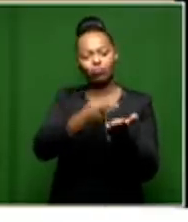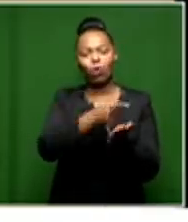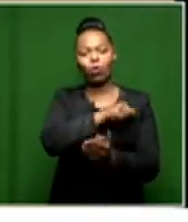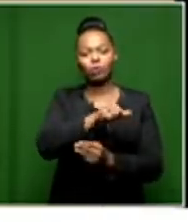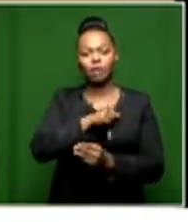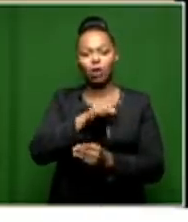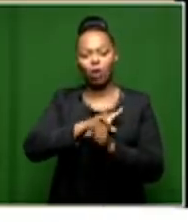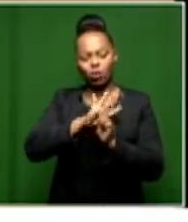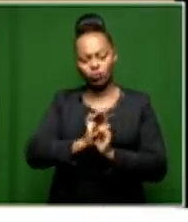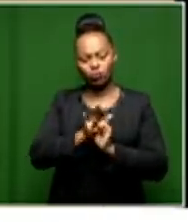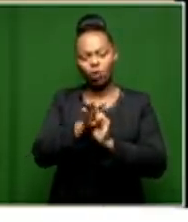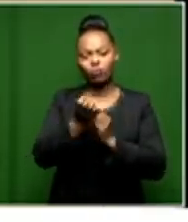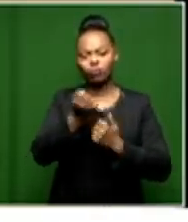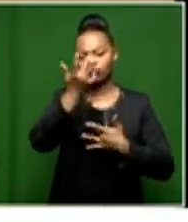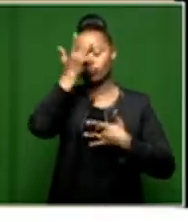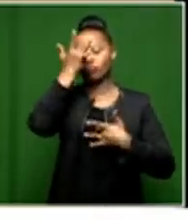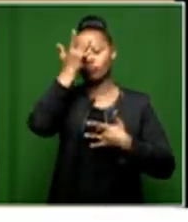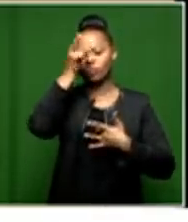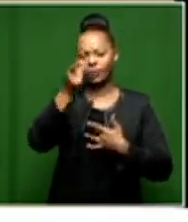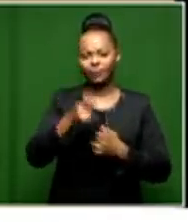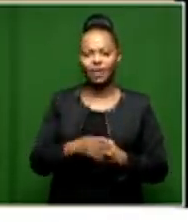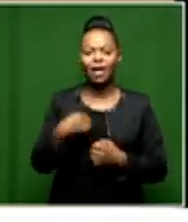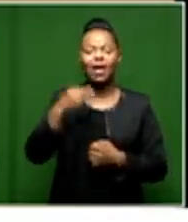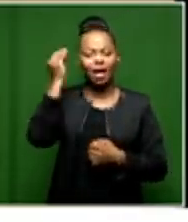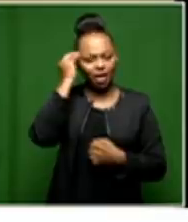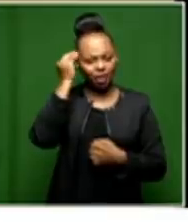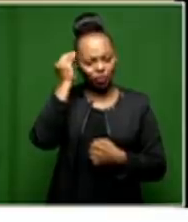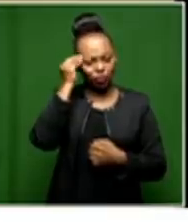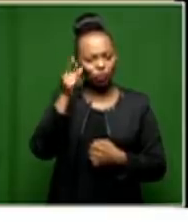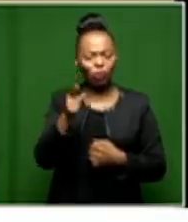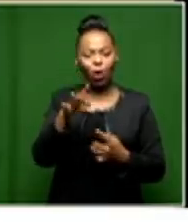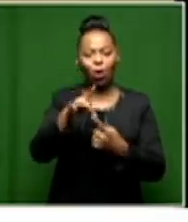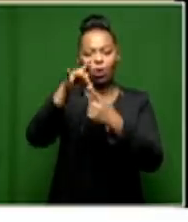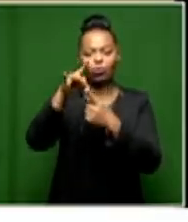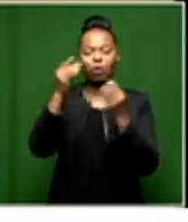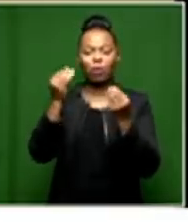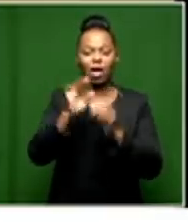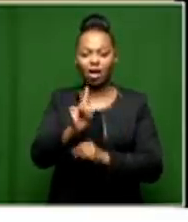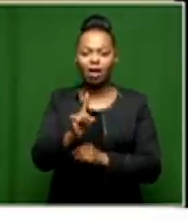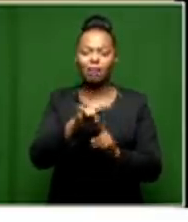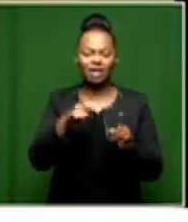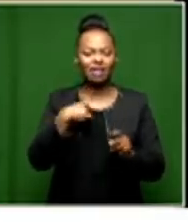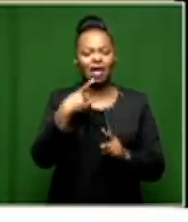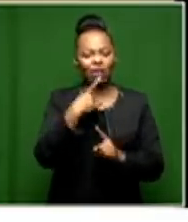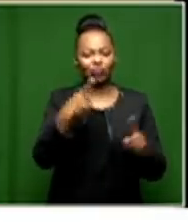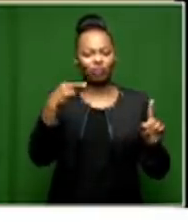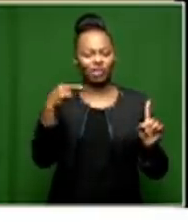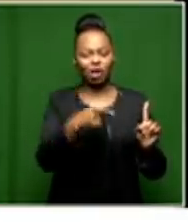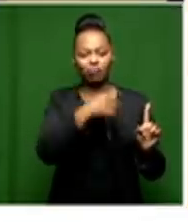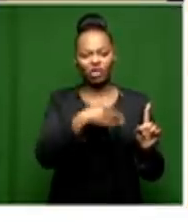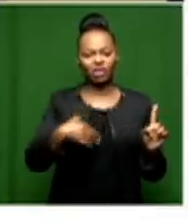So I think, and I know this is a very unpopular opinion, I think that it was necessary. I think he's done the right thing.